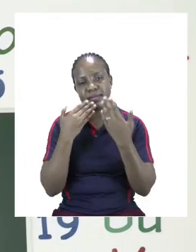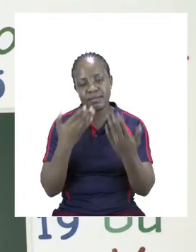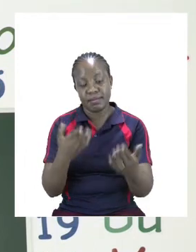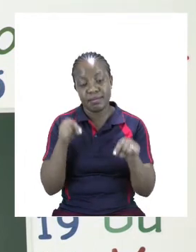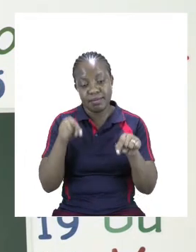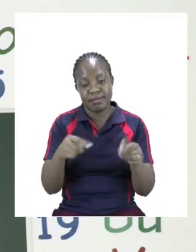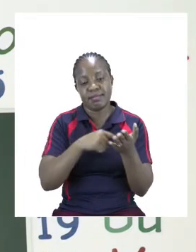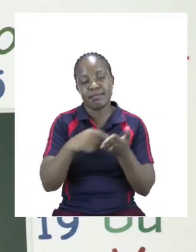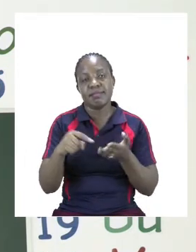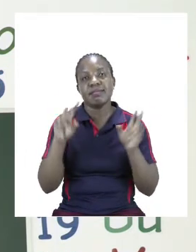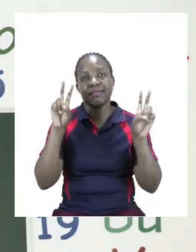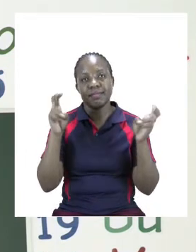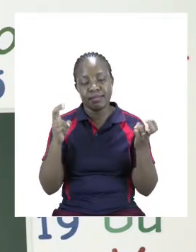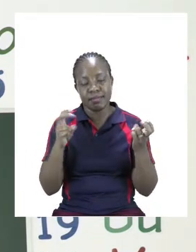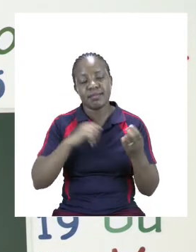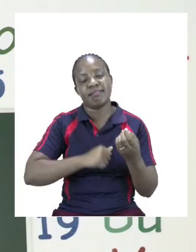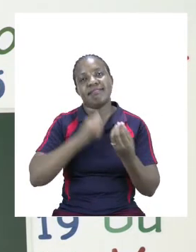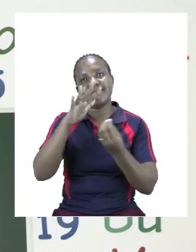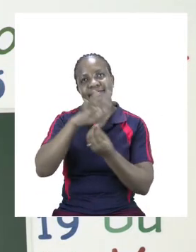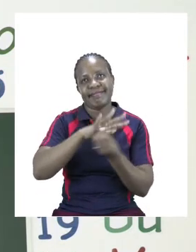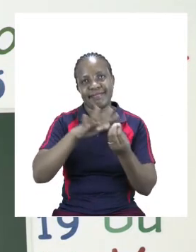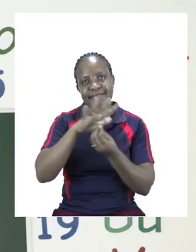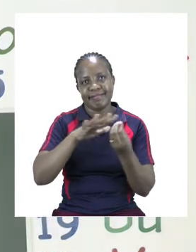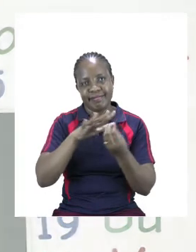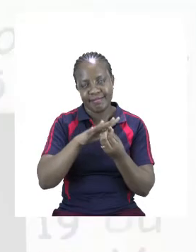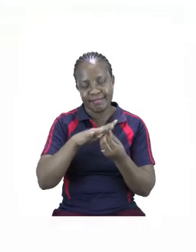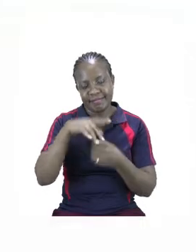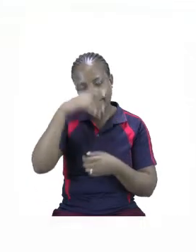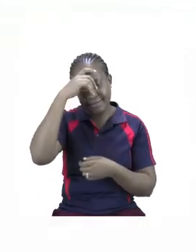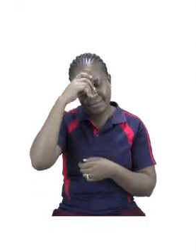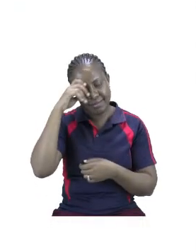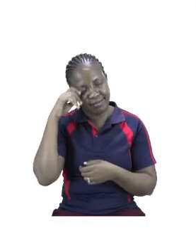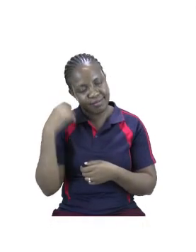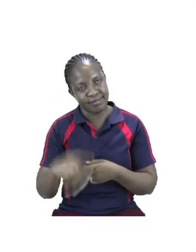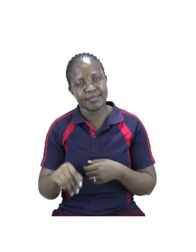is My Family and Summer.